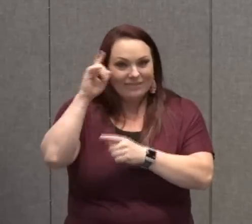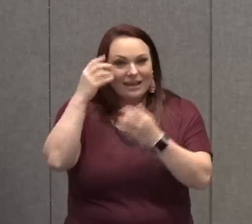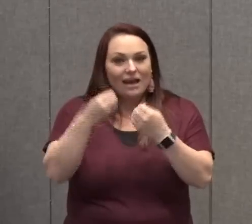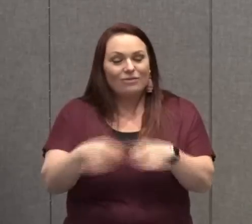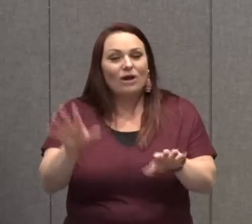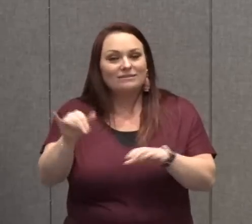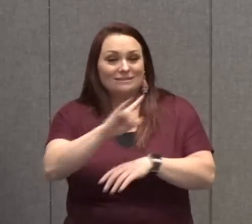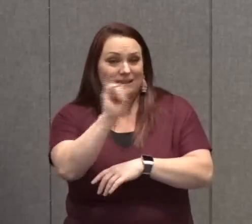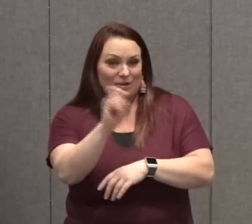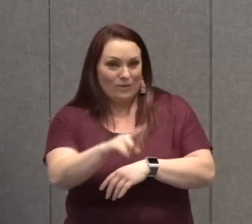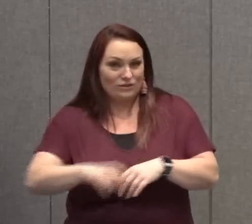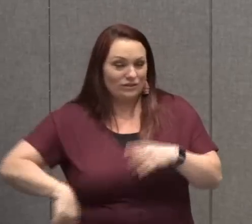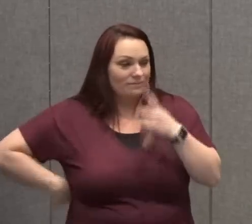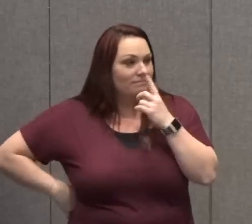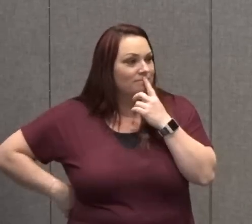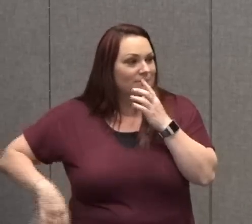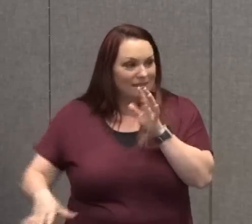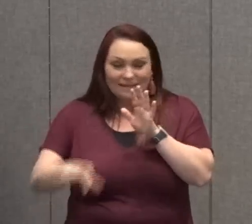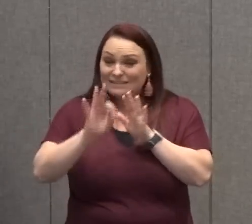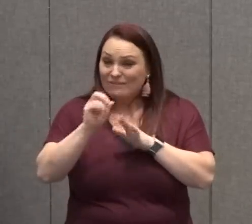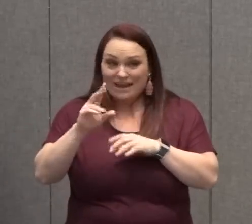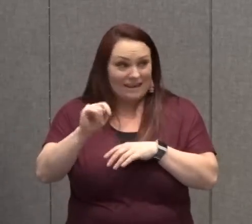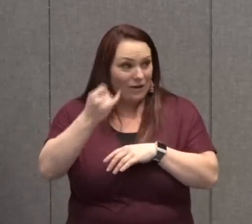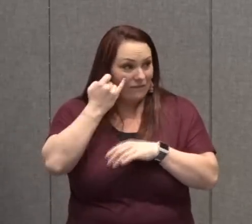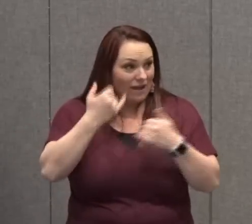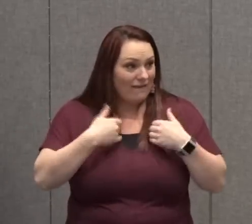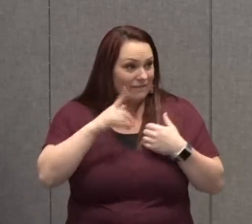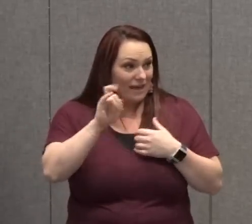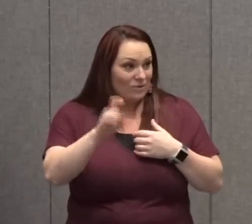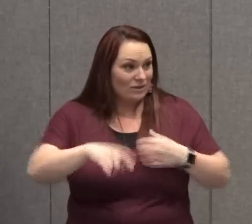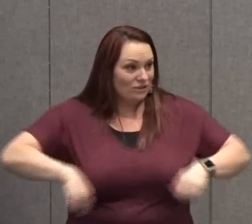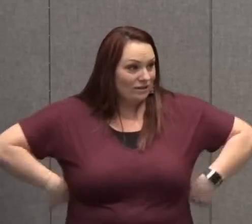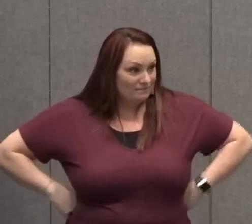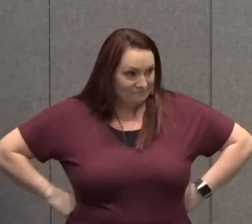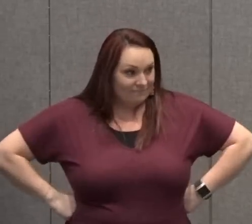let's let's find out okay it's okay